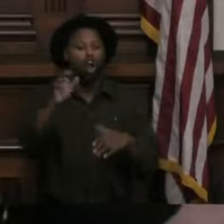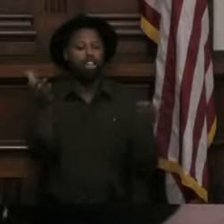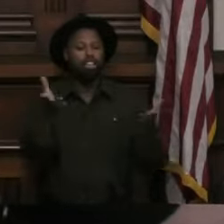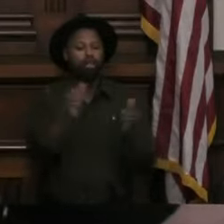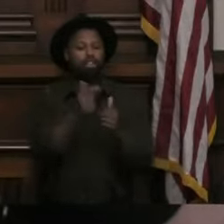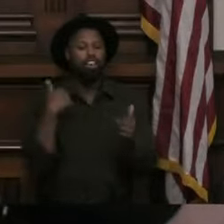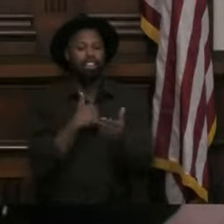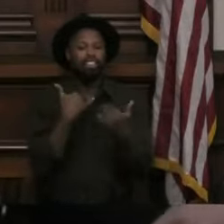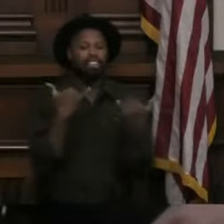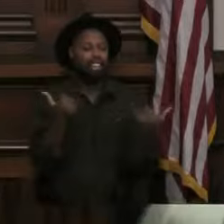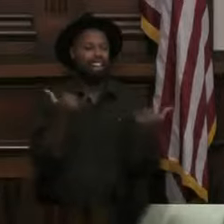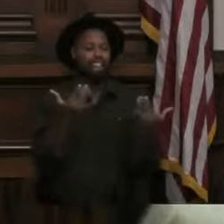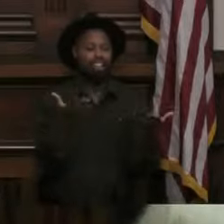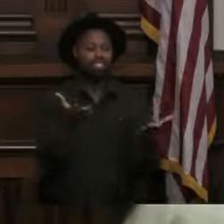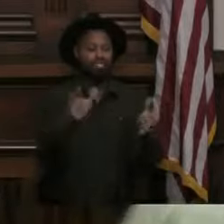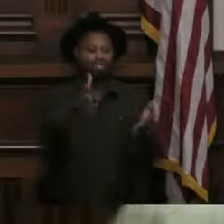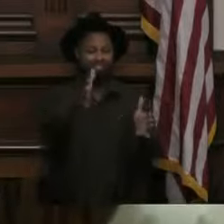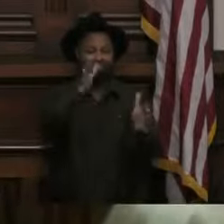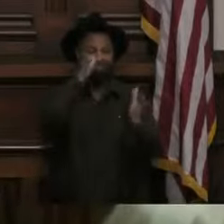today.